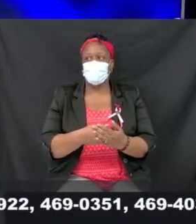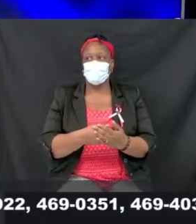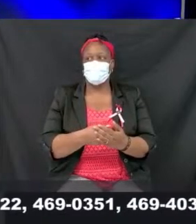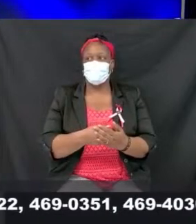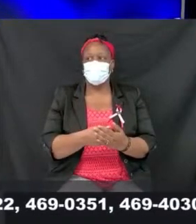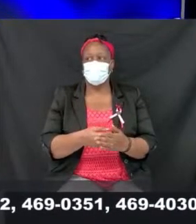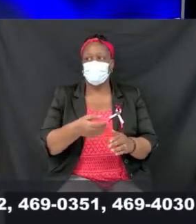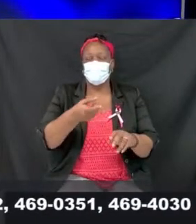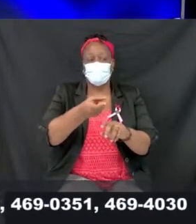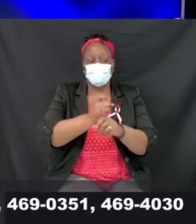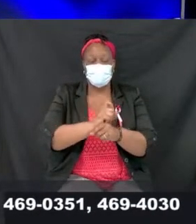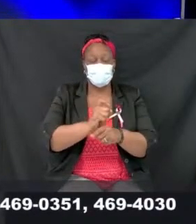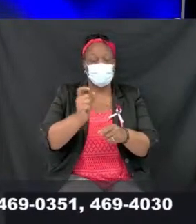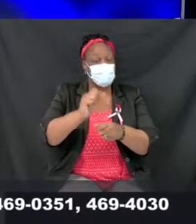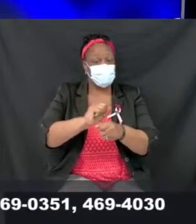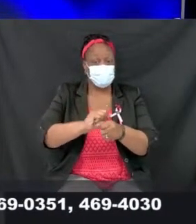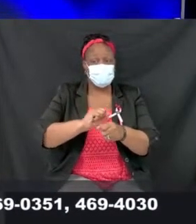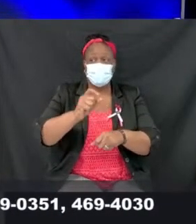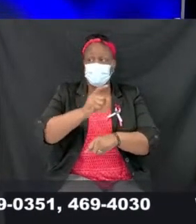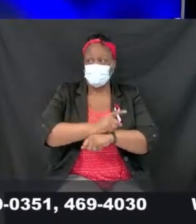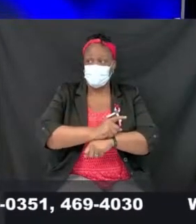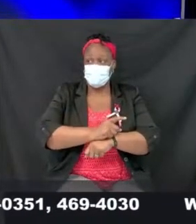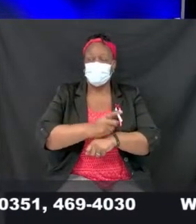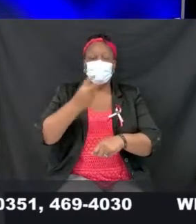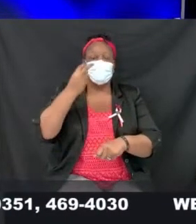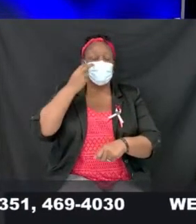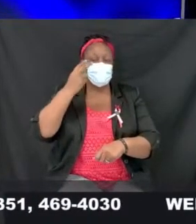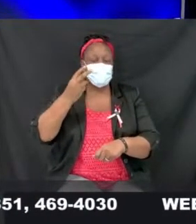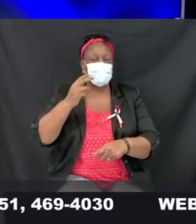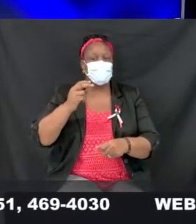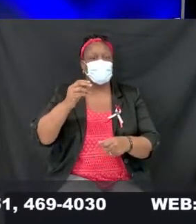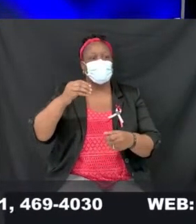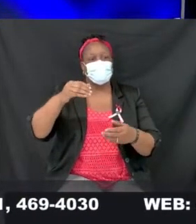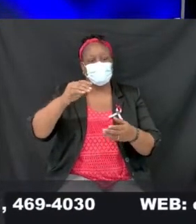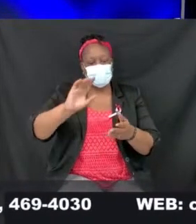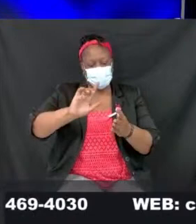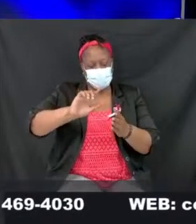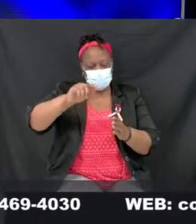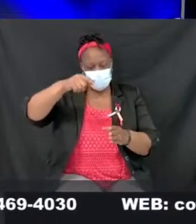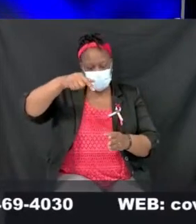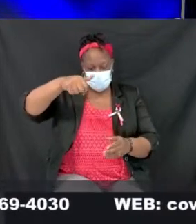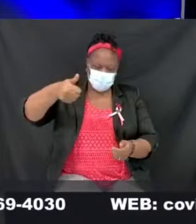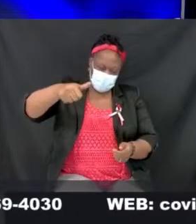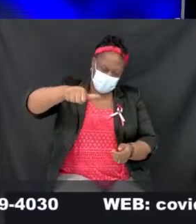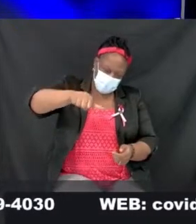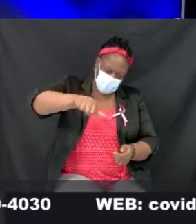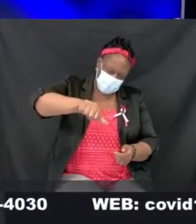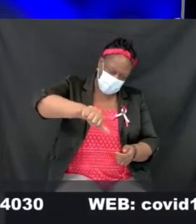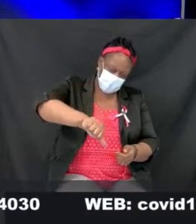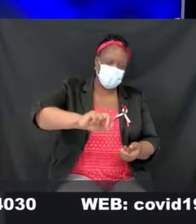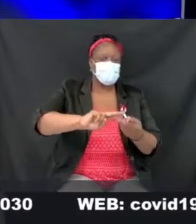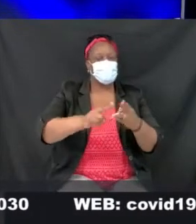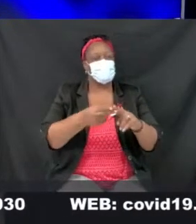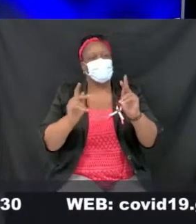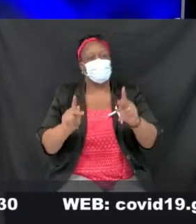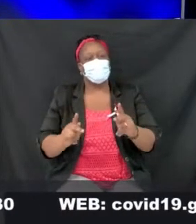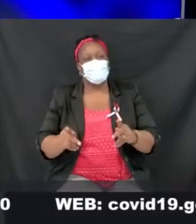From the daily reports, we are seeing a gradual reduction in the number of new COVID-19 infections in the